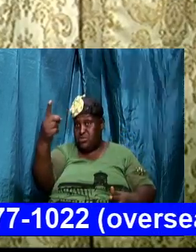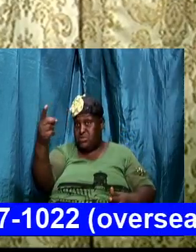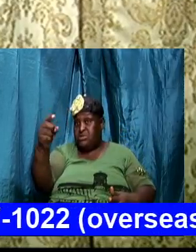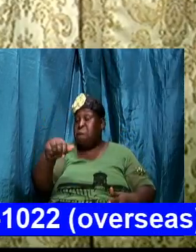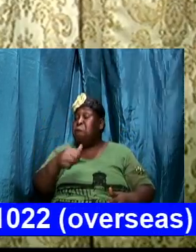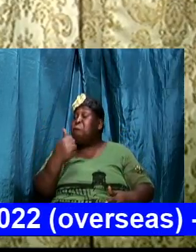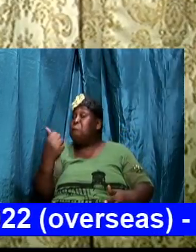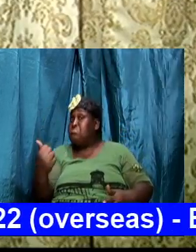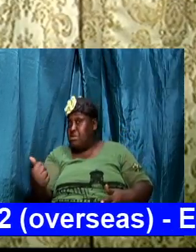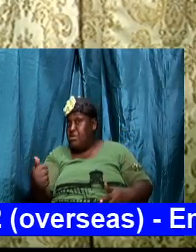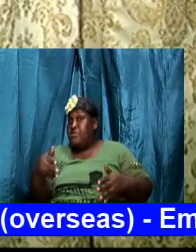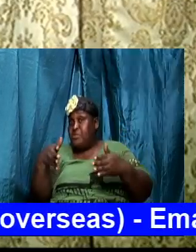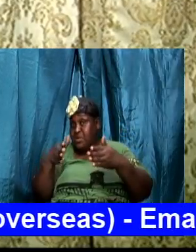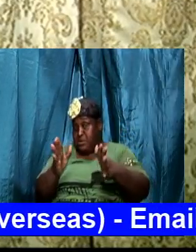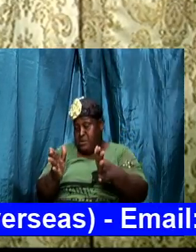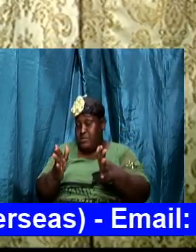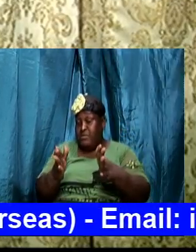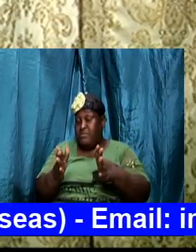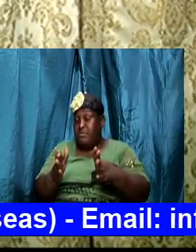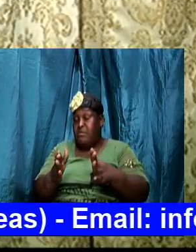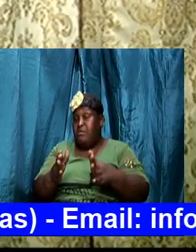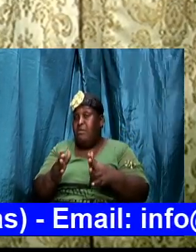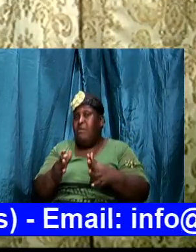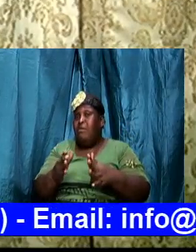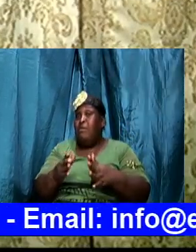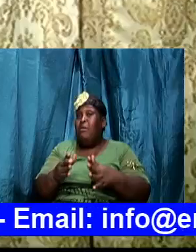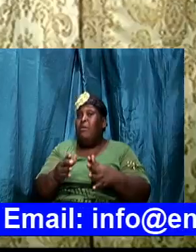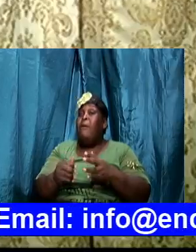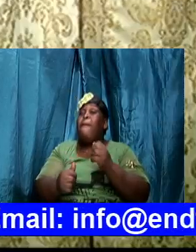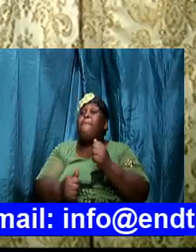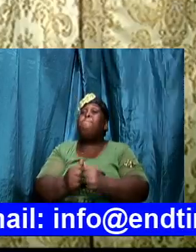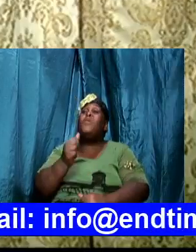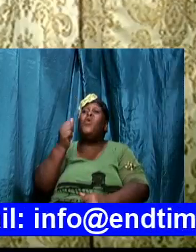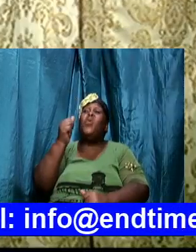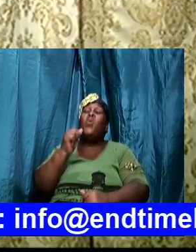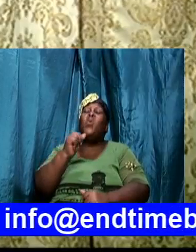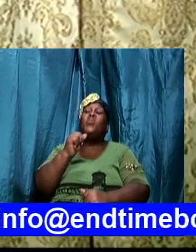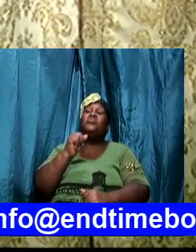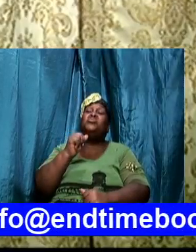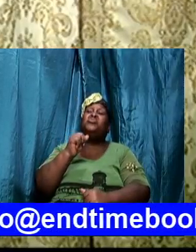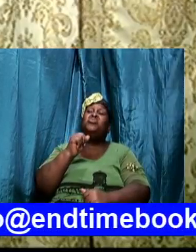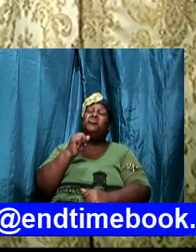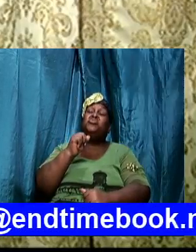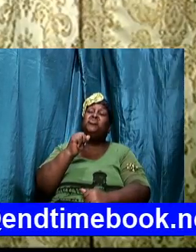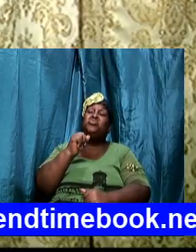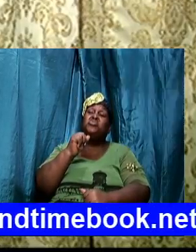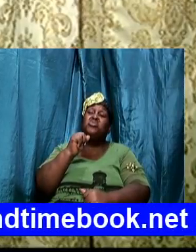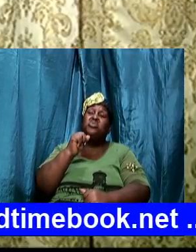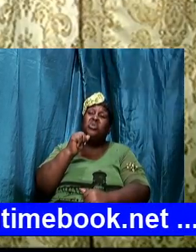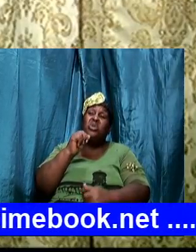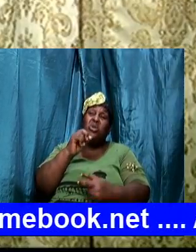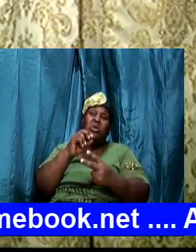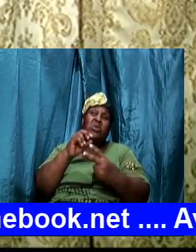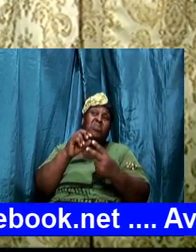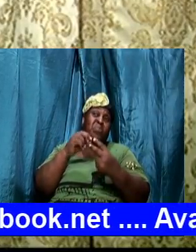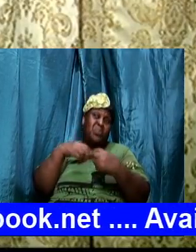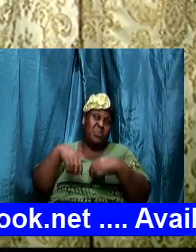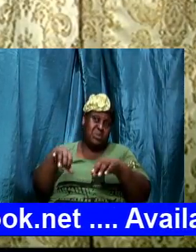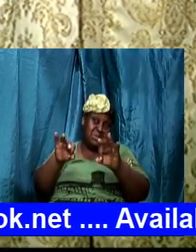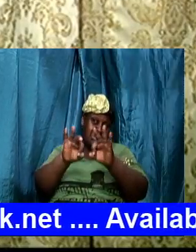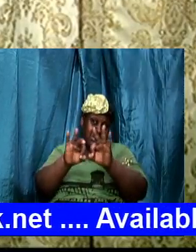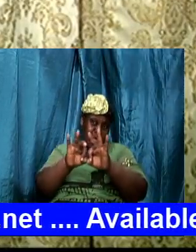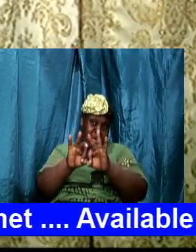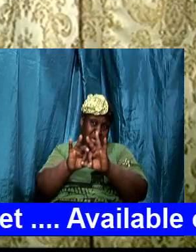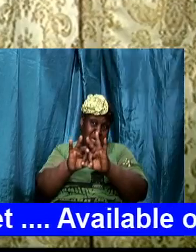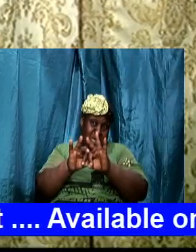means. But the mean, the most fundamental, the choice method